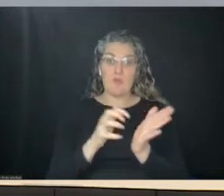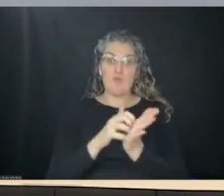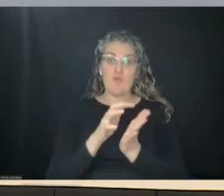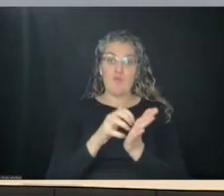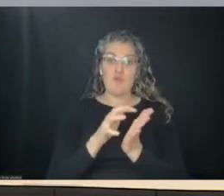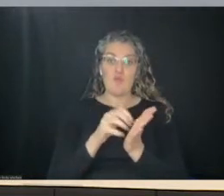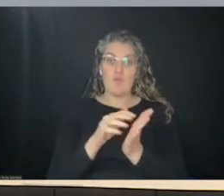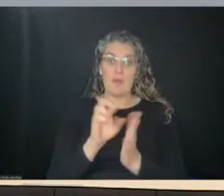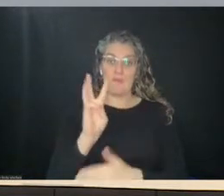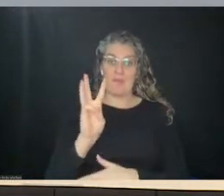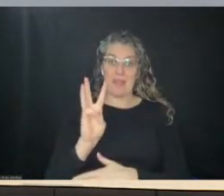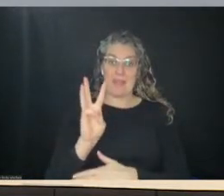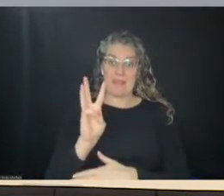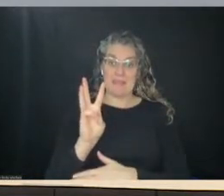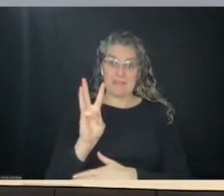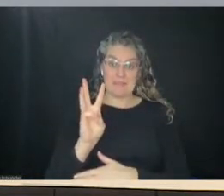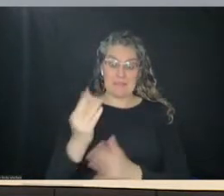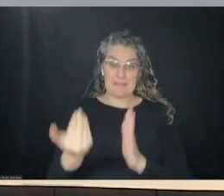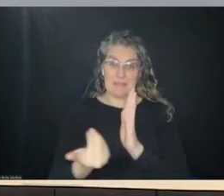new cases per week.